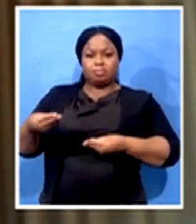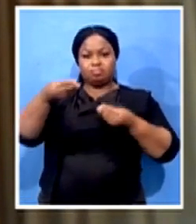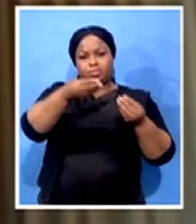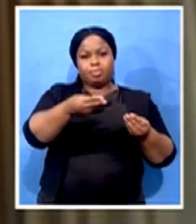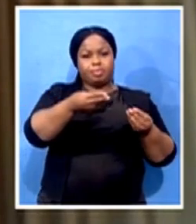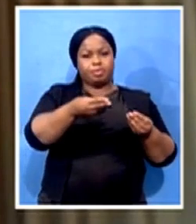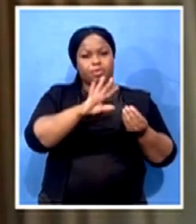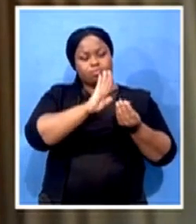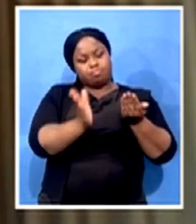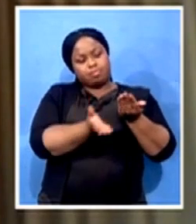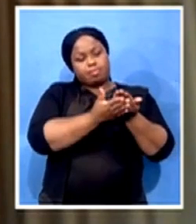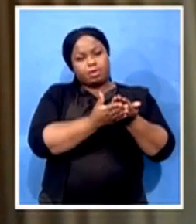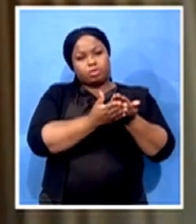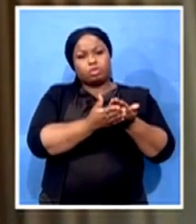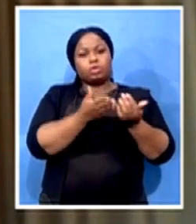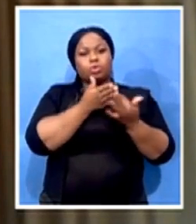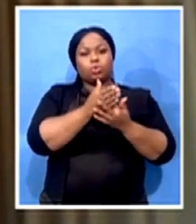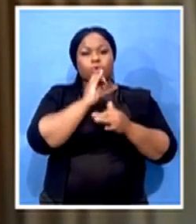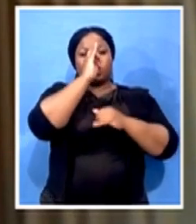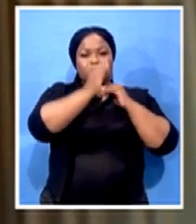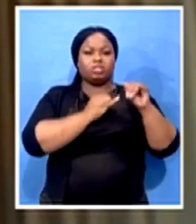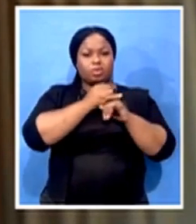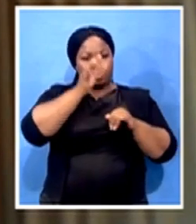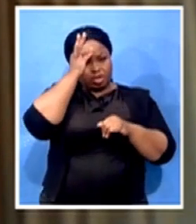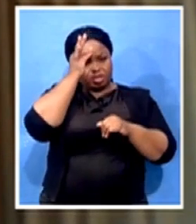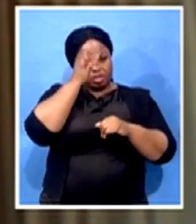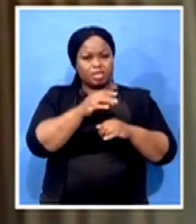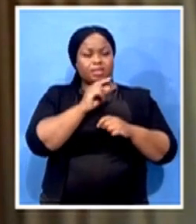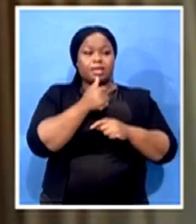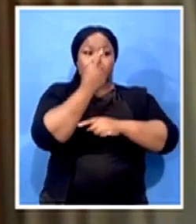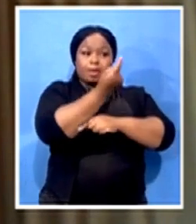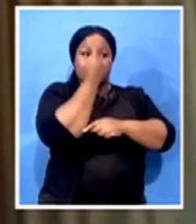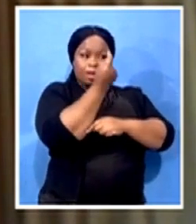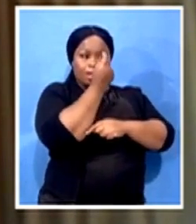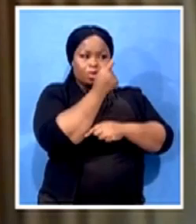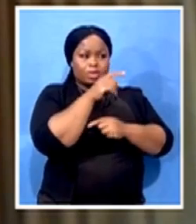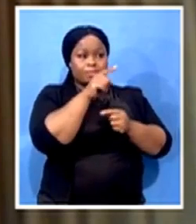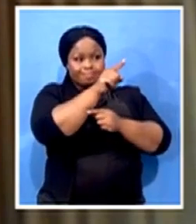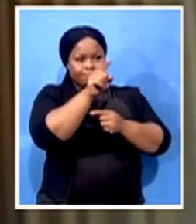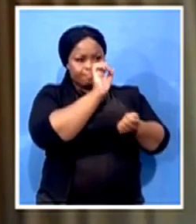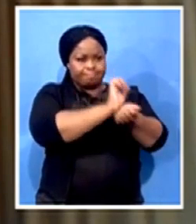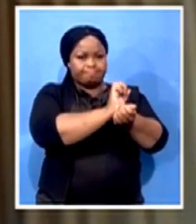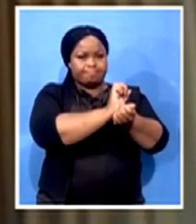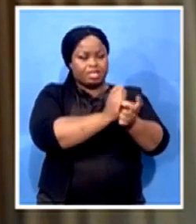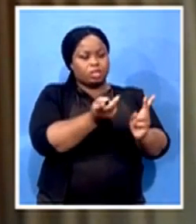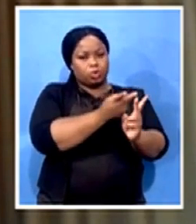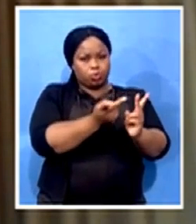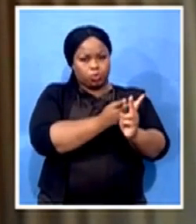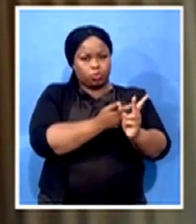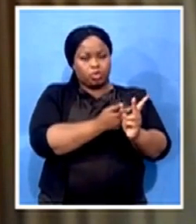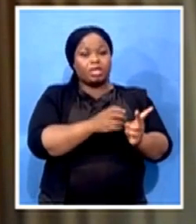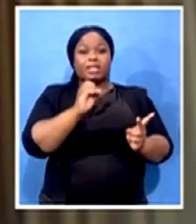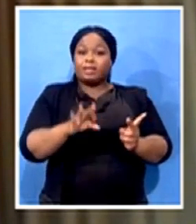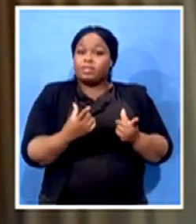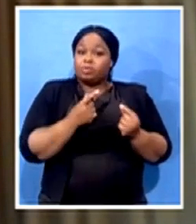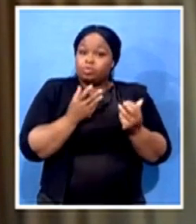and then Malawi will be requested to arrest the two fugitives. If they do so, then the formal